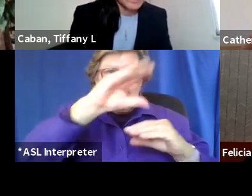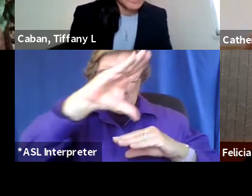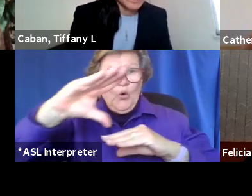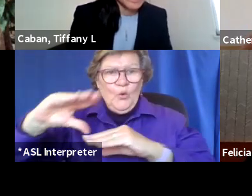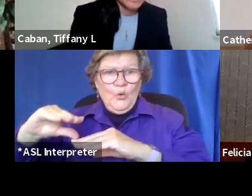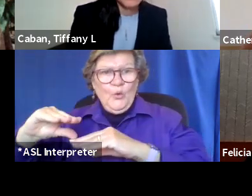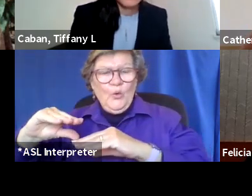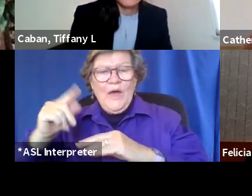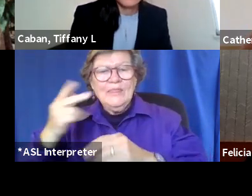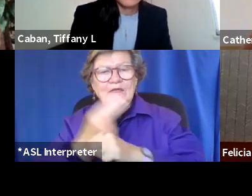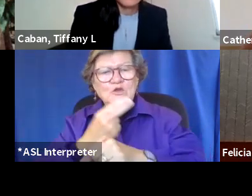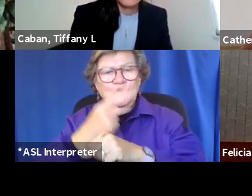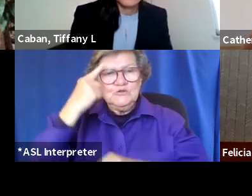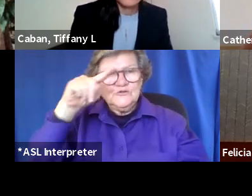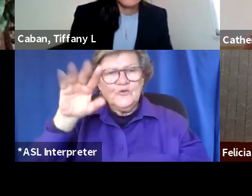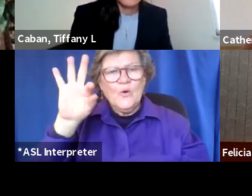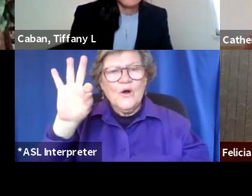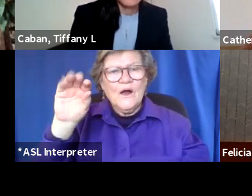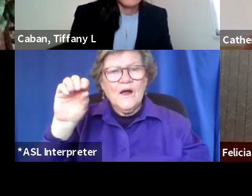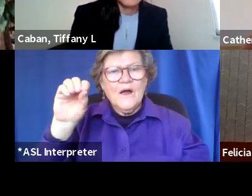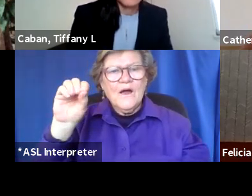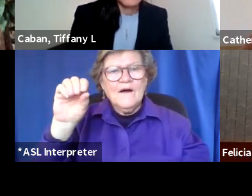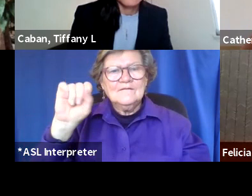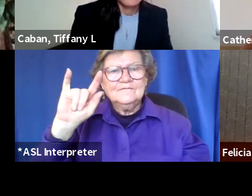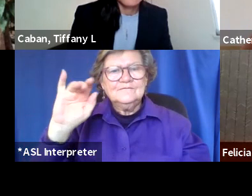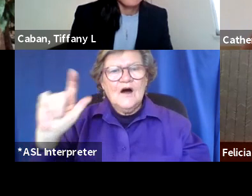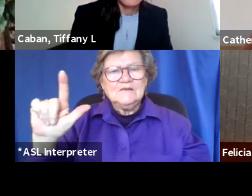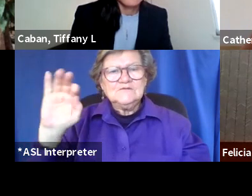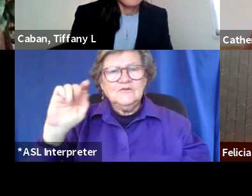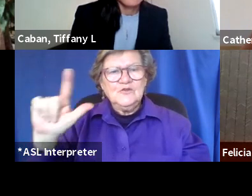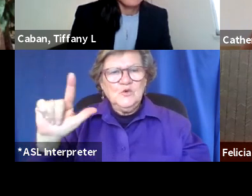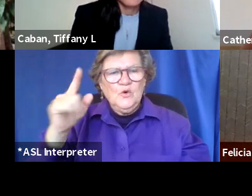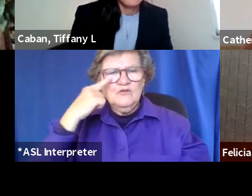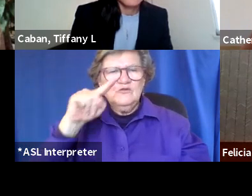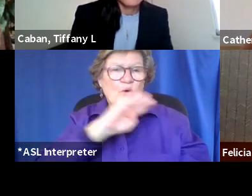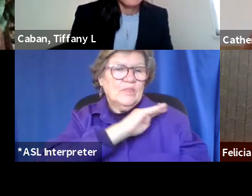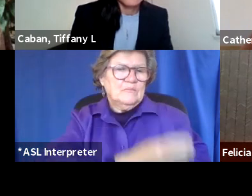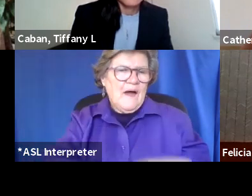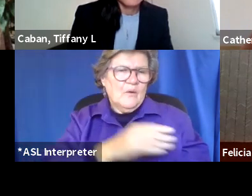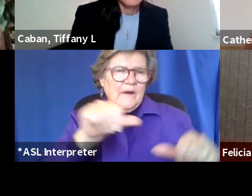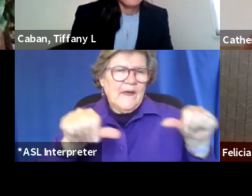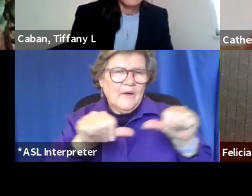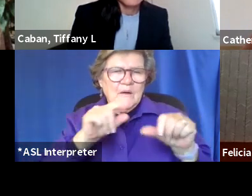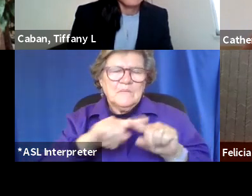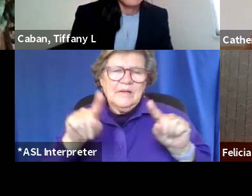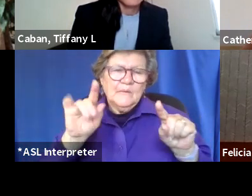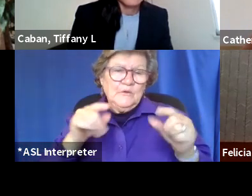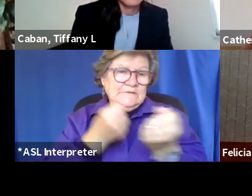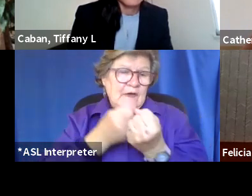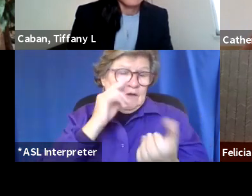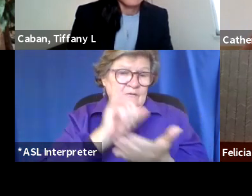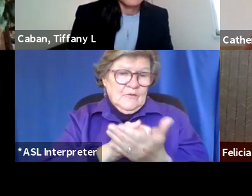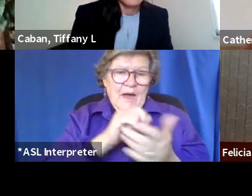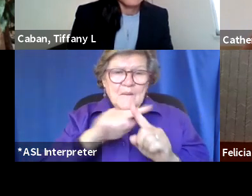fossil fuel energy. Obviously, closing the power plant happens on the state level, but we can advocate for that as a city council member. But we should also be looking at